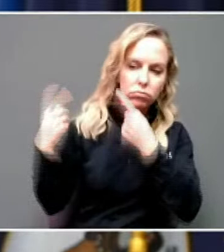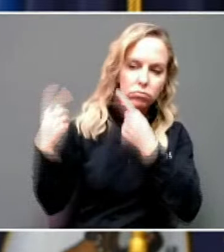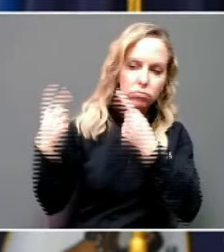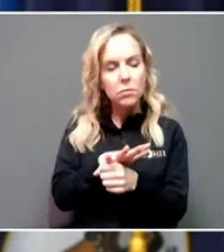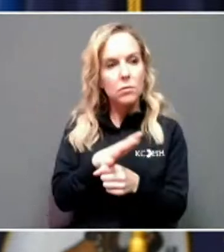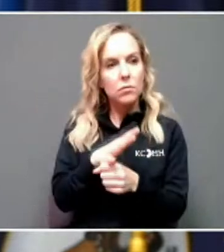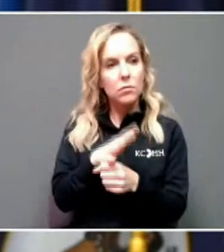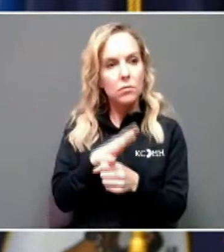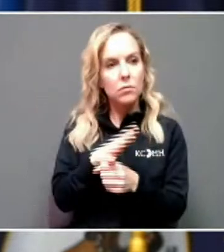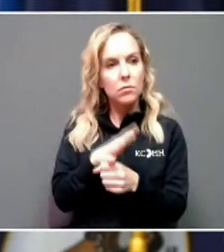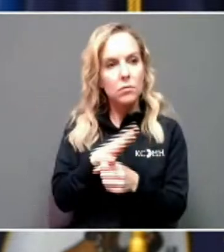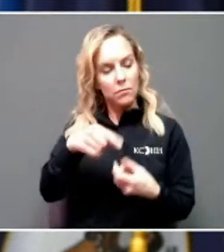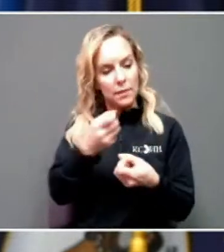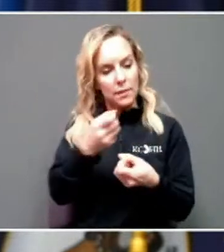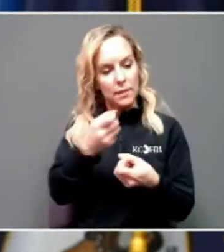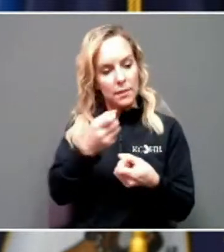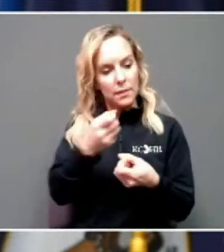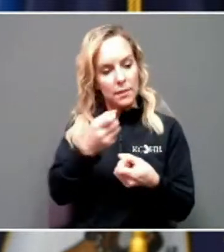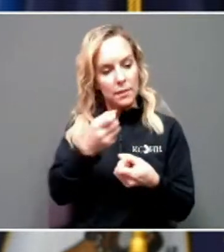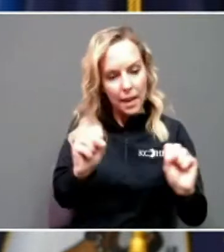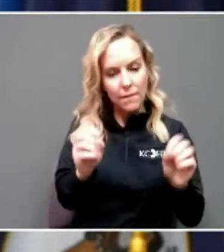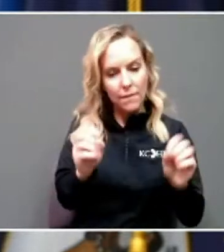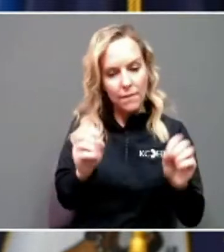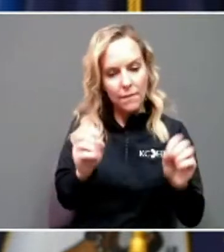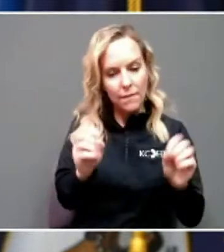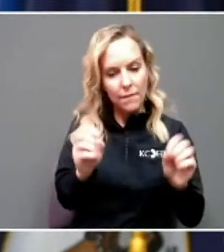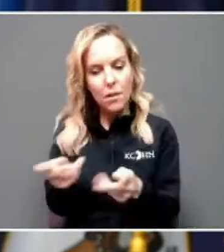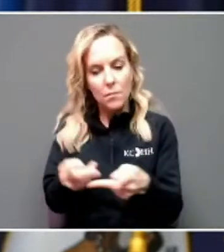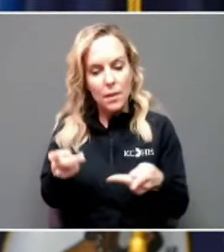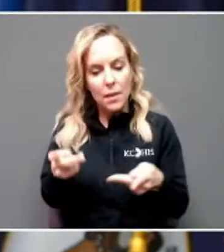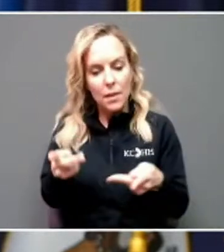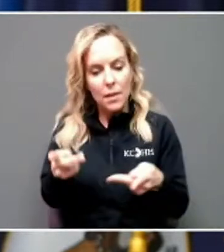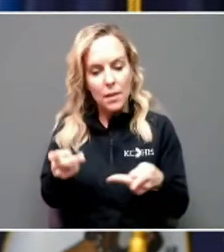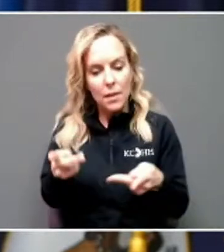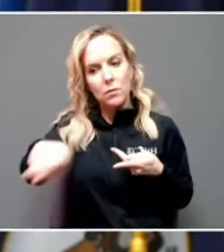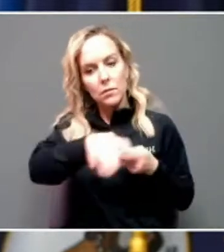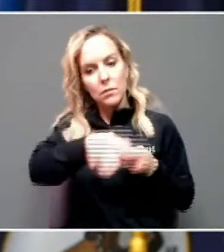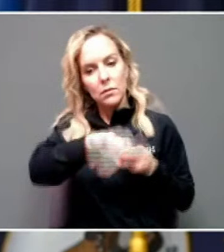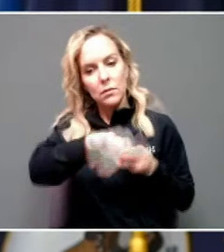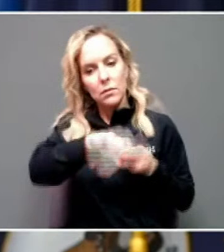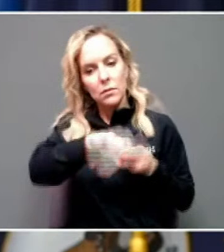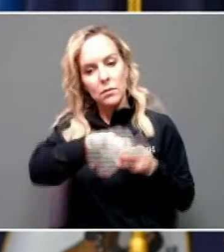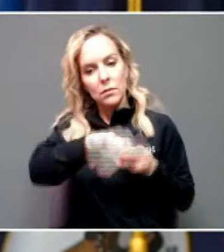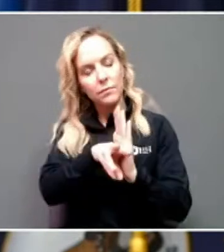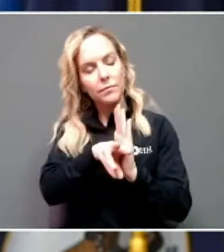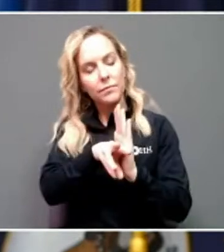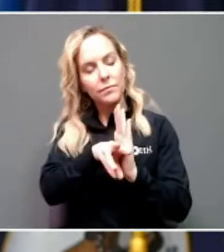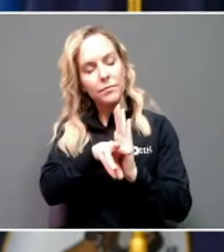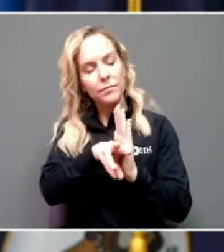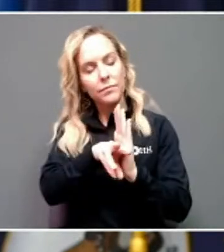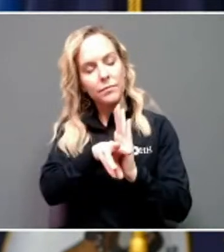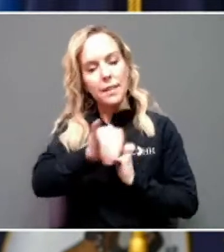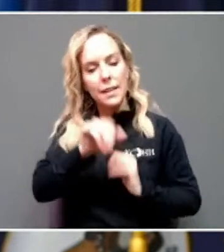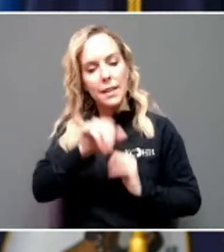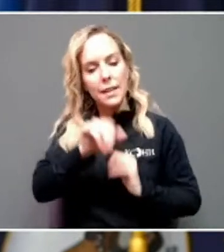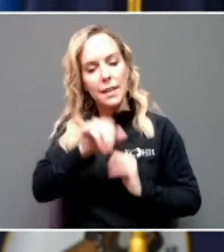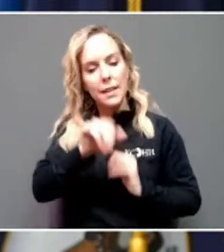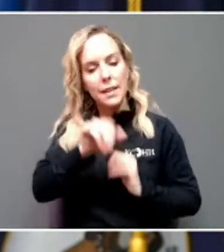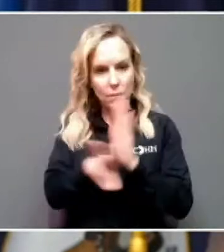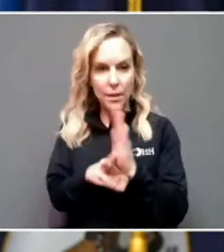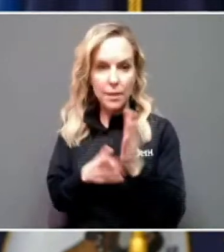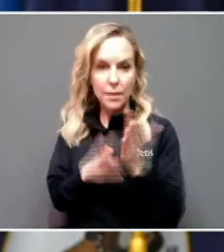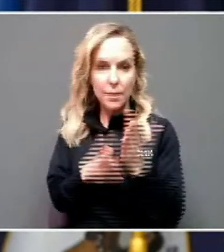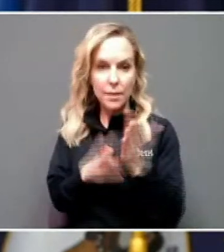and prepared place for the Commonwealth, the Kentuckians of the Commonwealth. Thank you. Thank you, Governor.